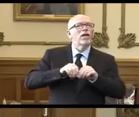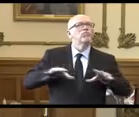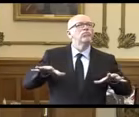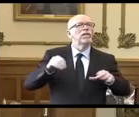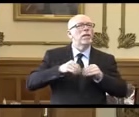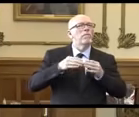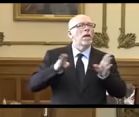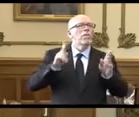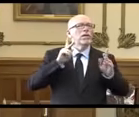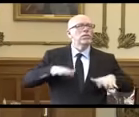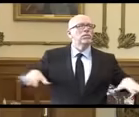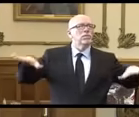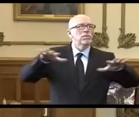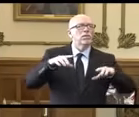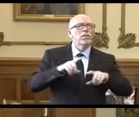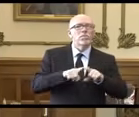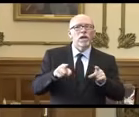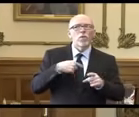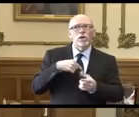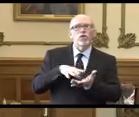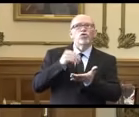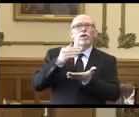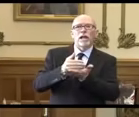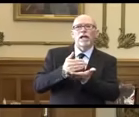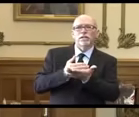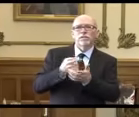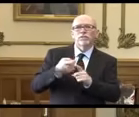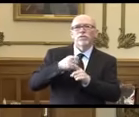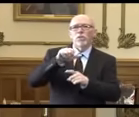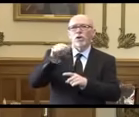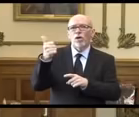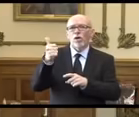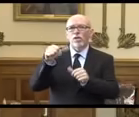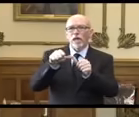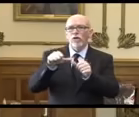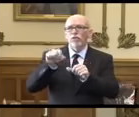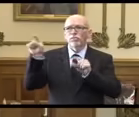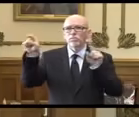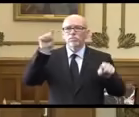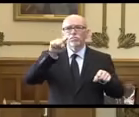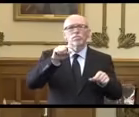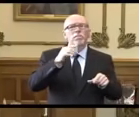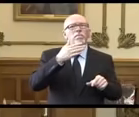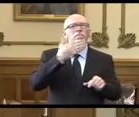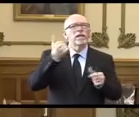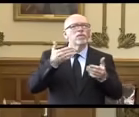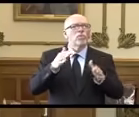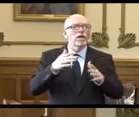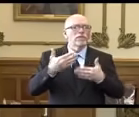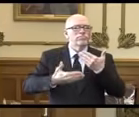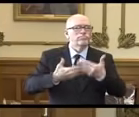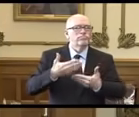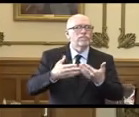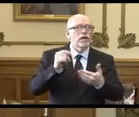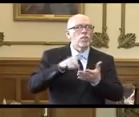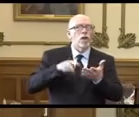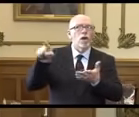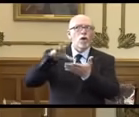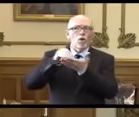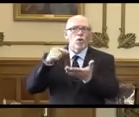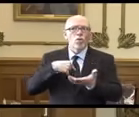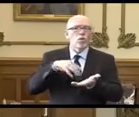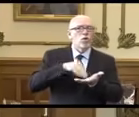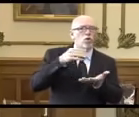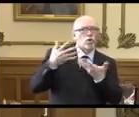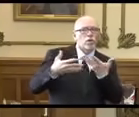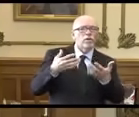public. But we are learning those lessons from other jurisdictions about how best to proceed and lessons that they've learned. What I